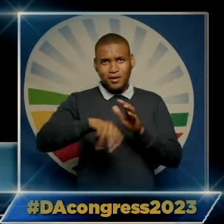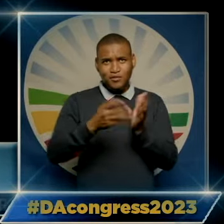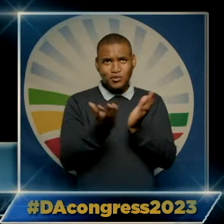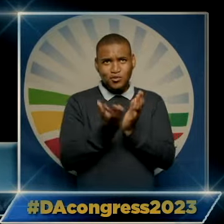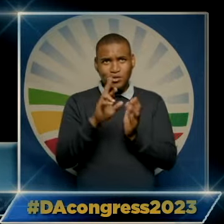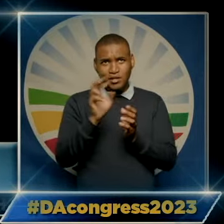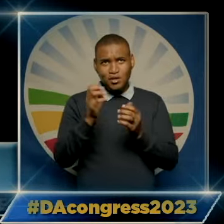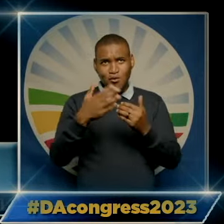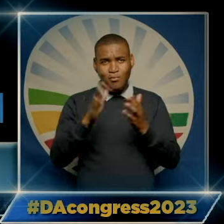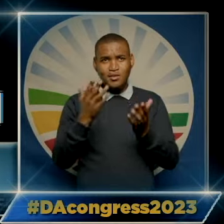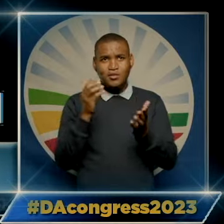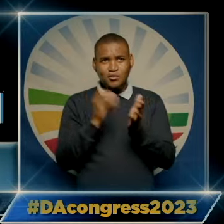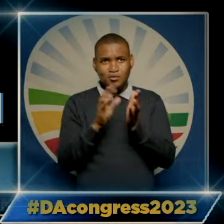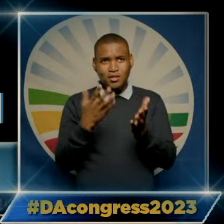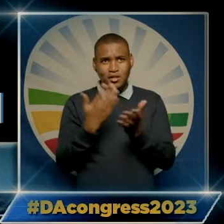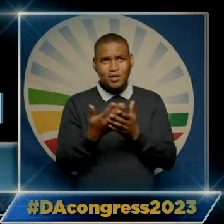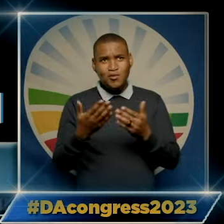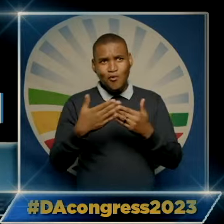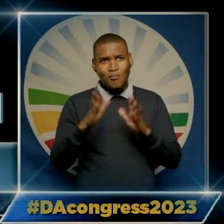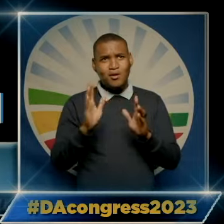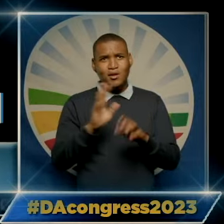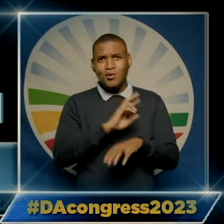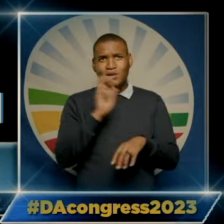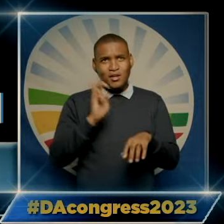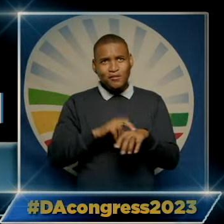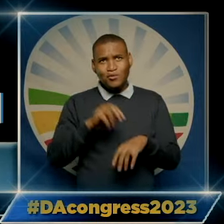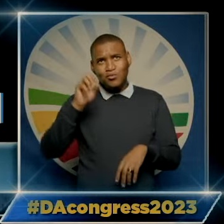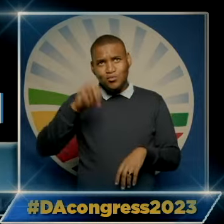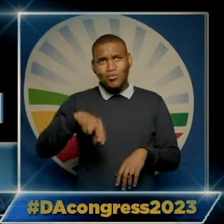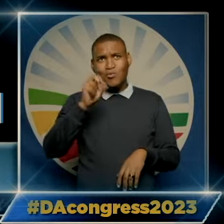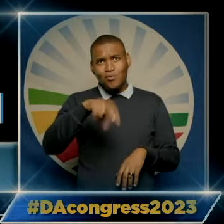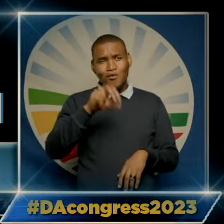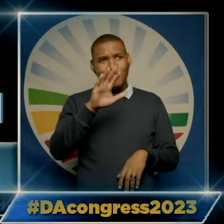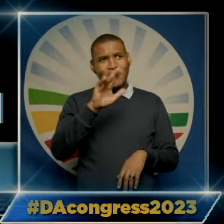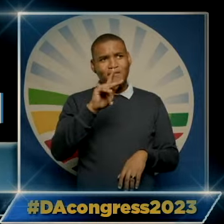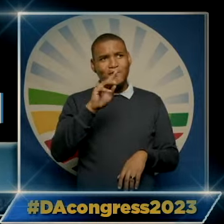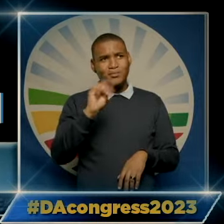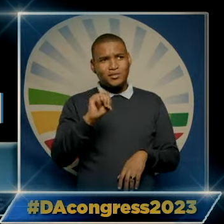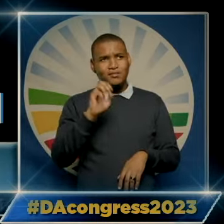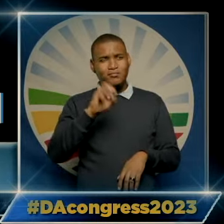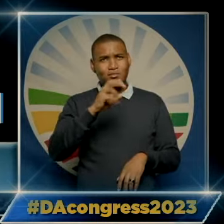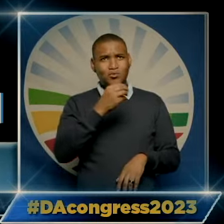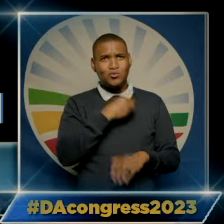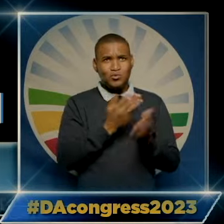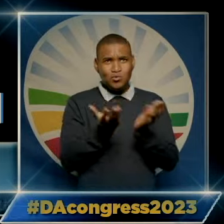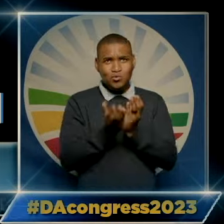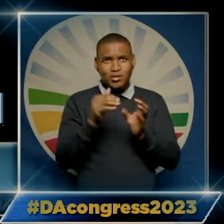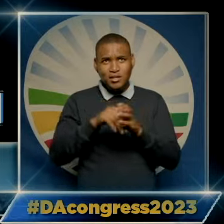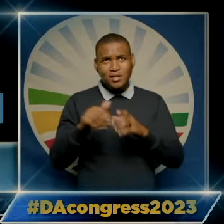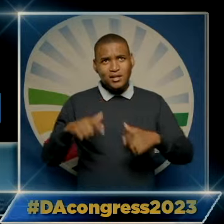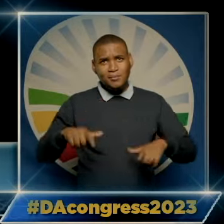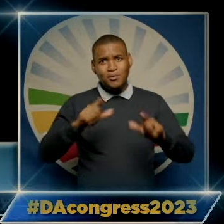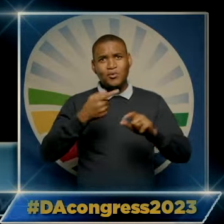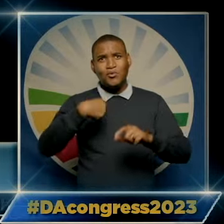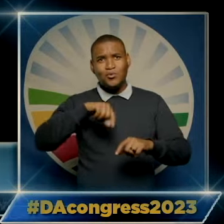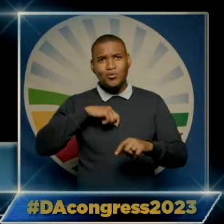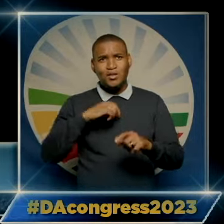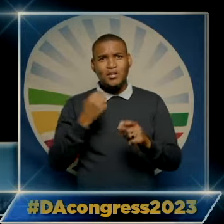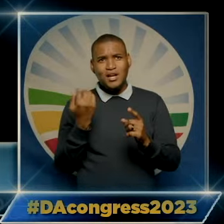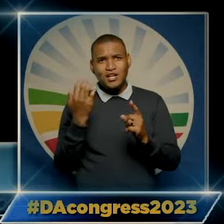reopened so learners would not have to walk 5 kilometers to school. In Limpopo, we exposed